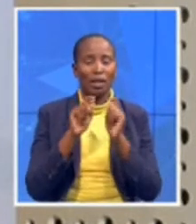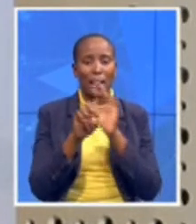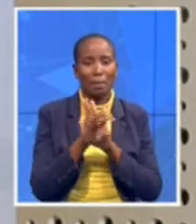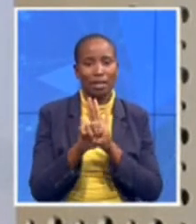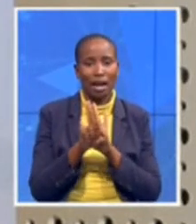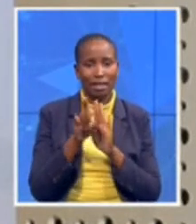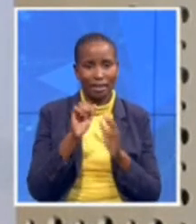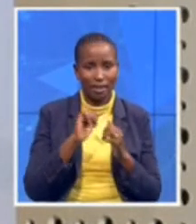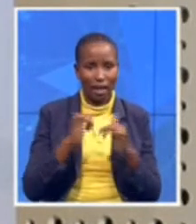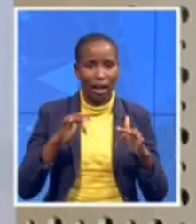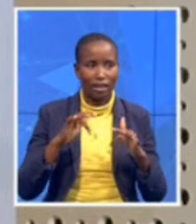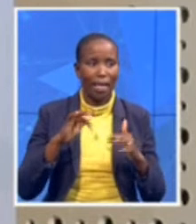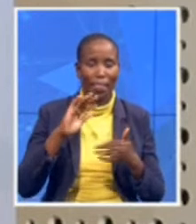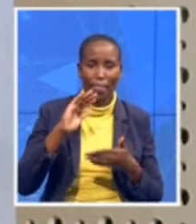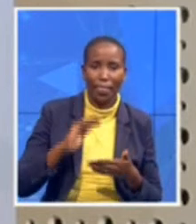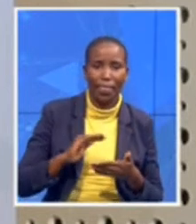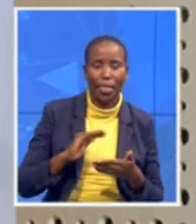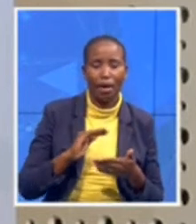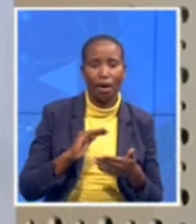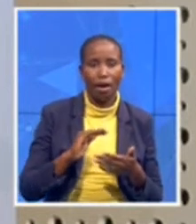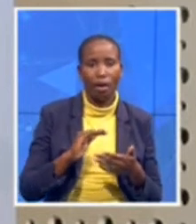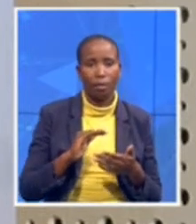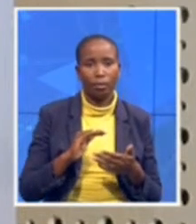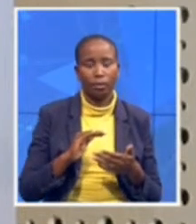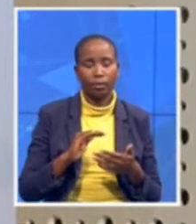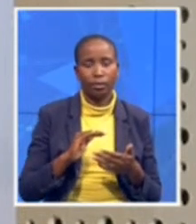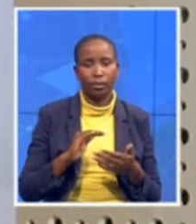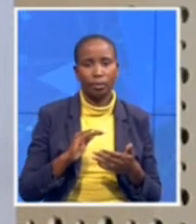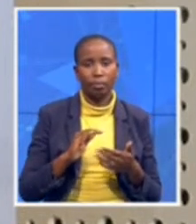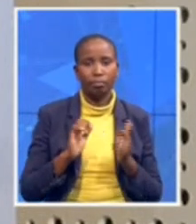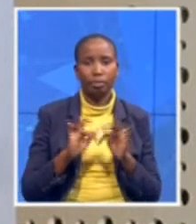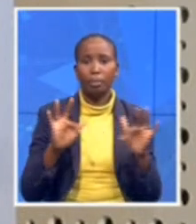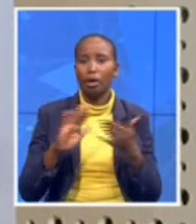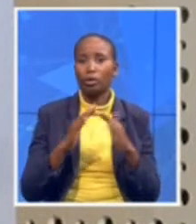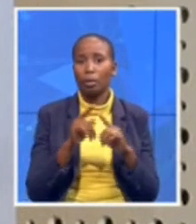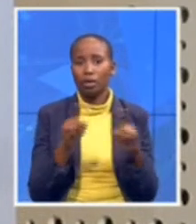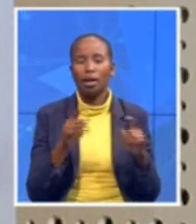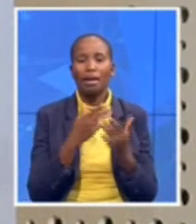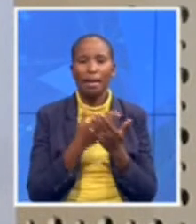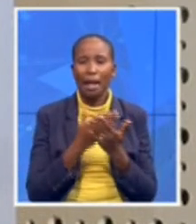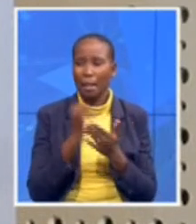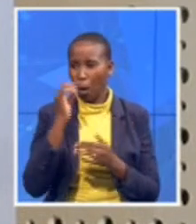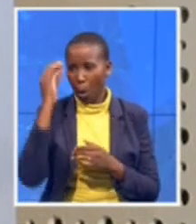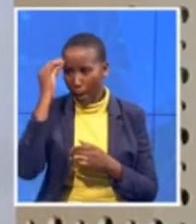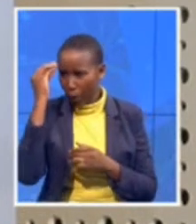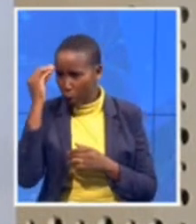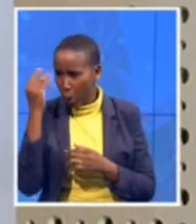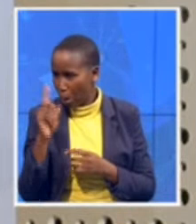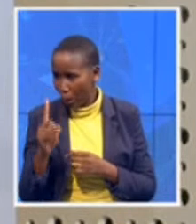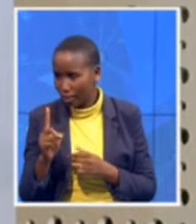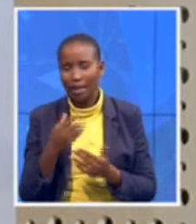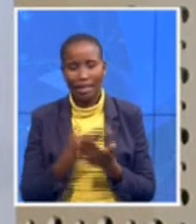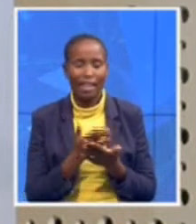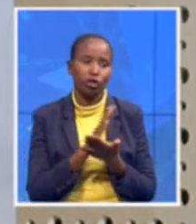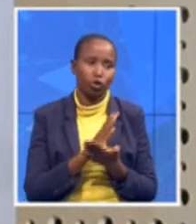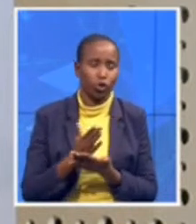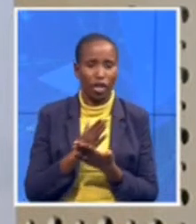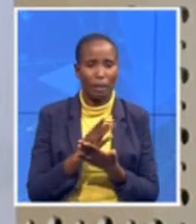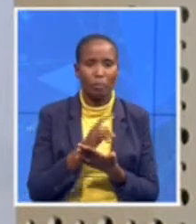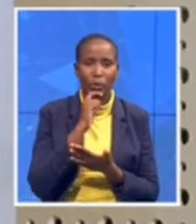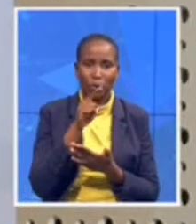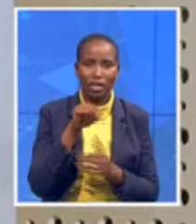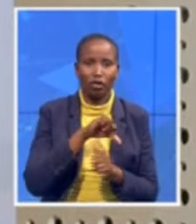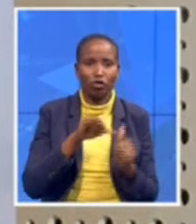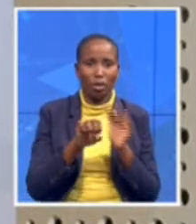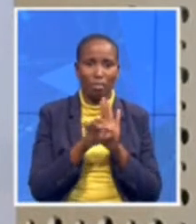ability of ordinary citizens to share their opinions far and wide using the social media. This, ladies